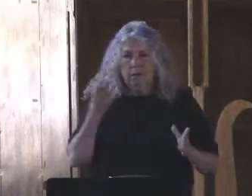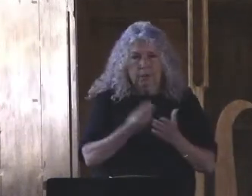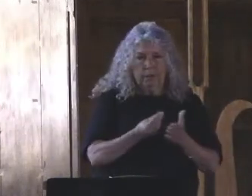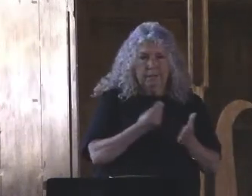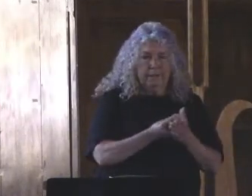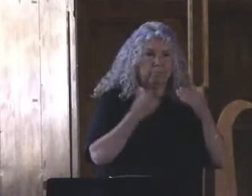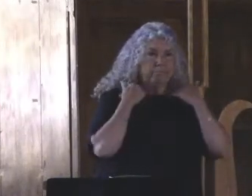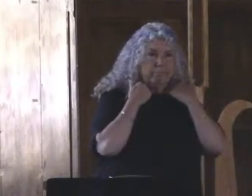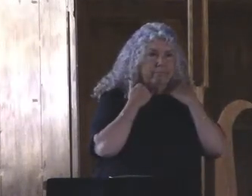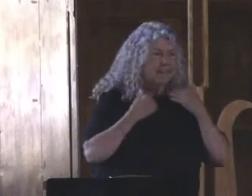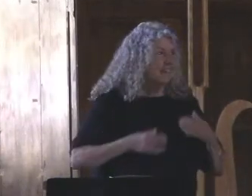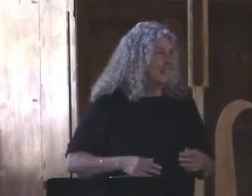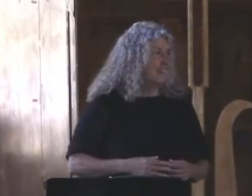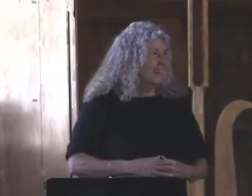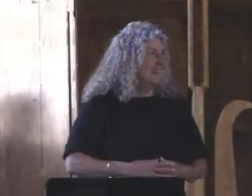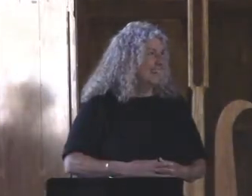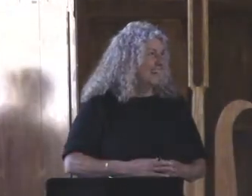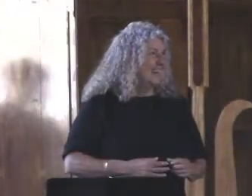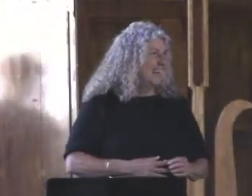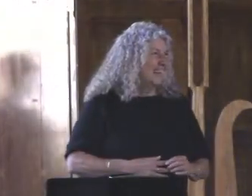knocked unconscious to the floor.